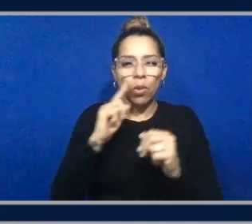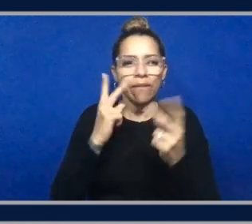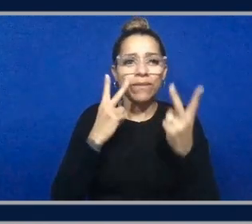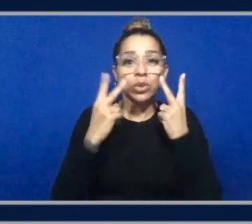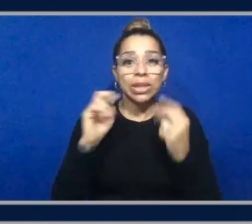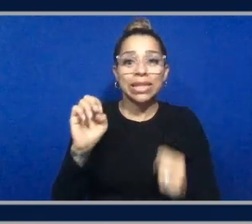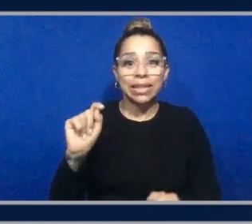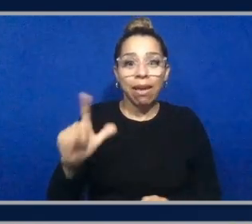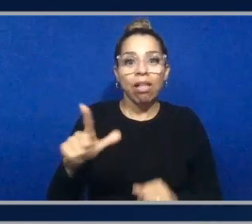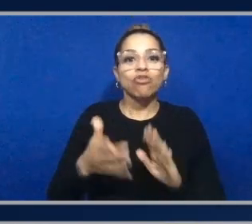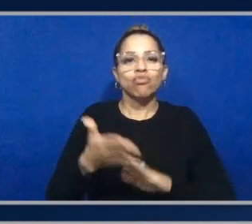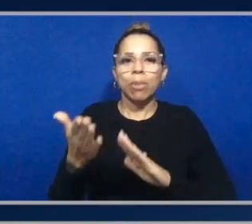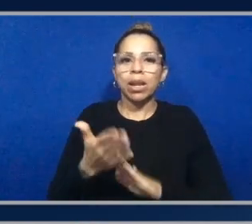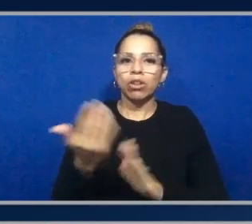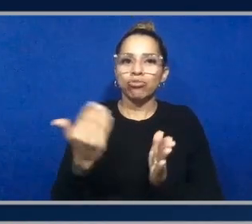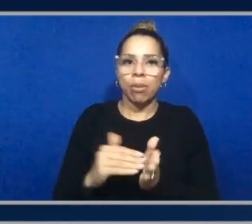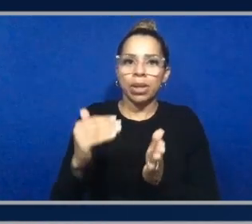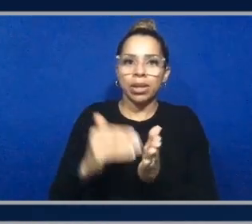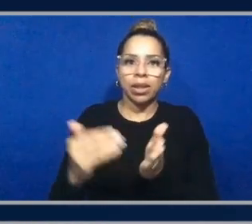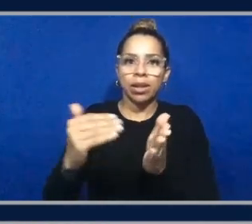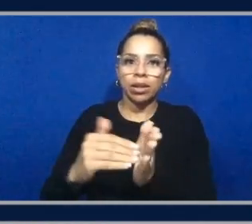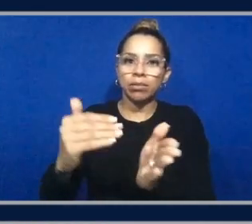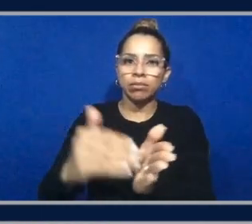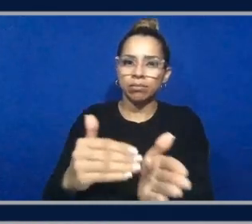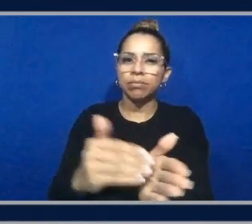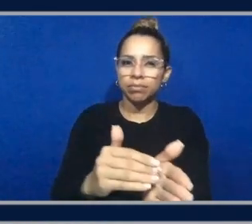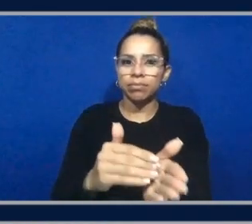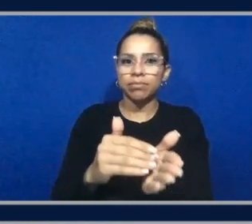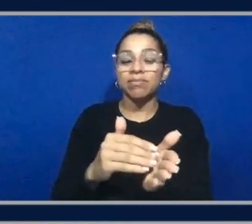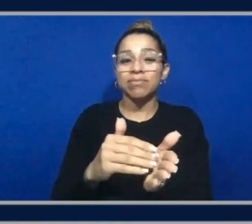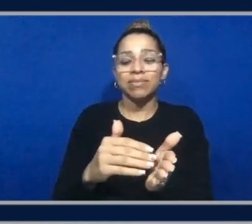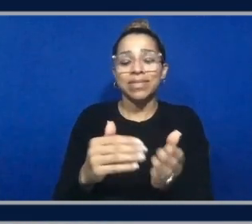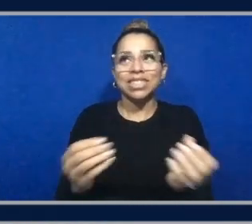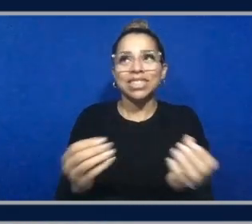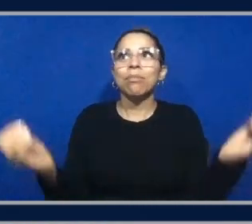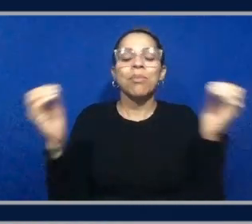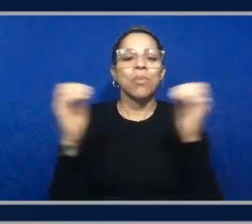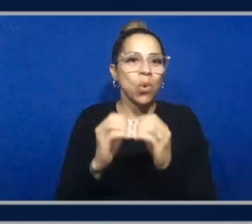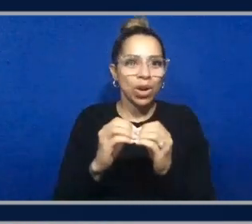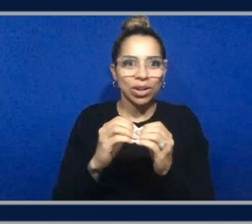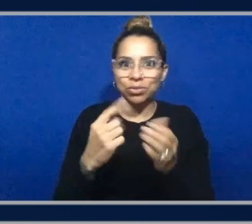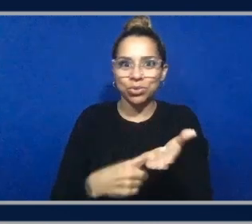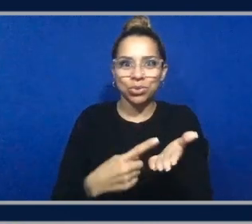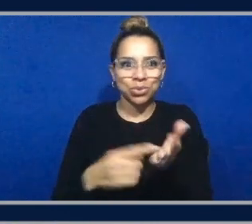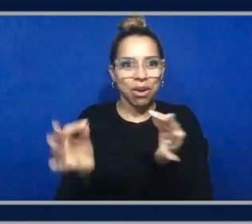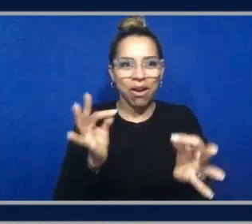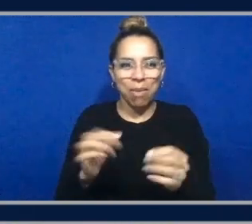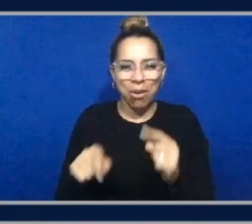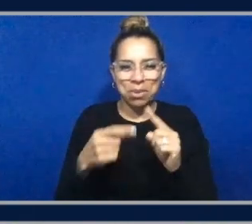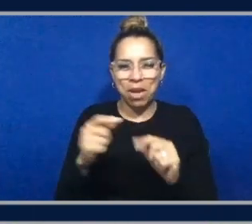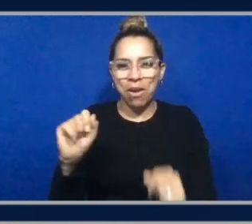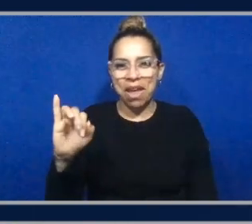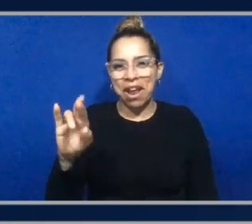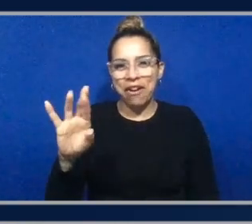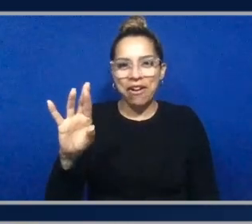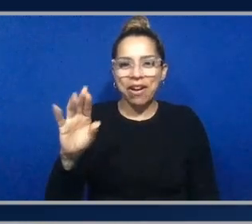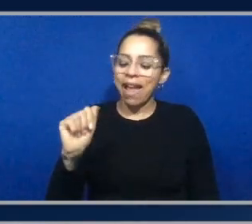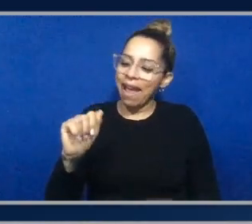repeated cadence. There's way more to talk about on Airflow, but I'm just going to leave it at